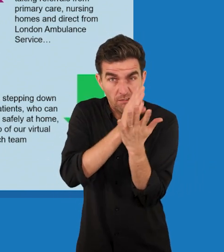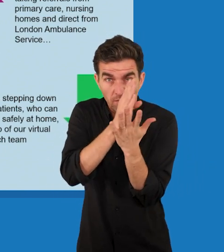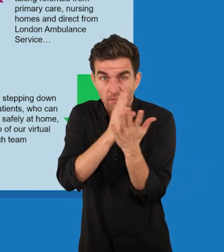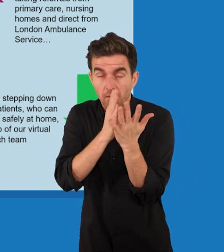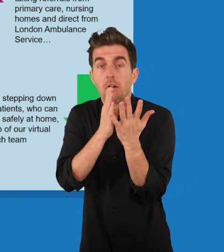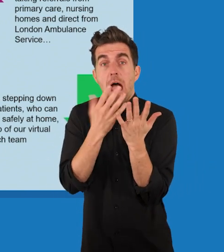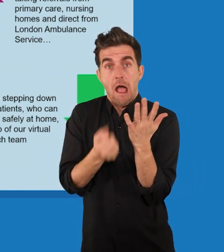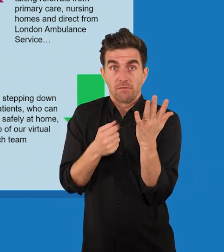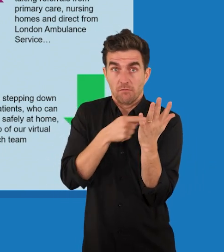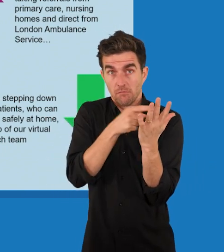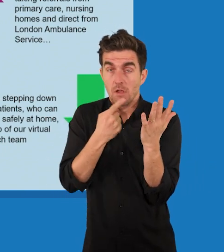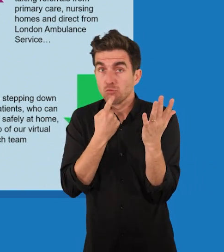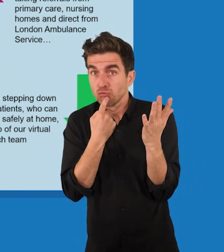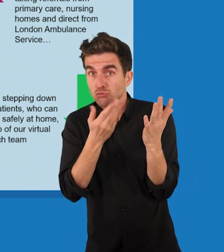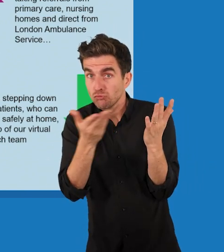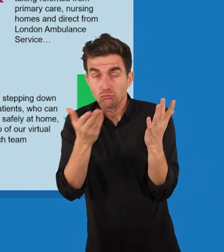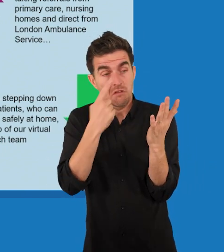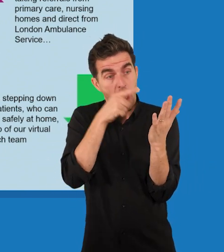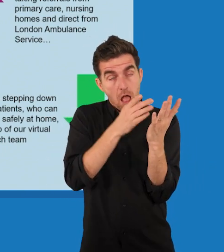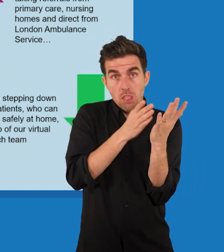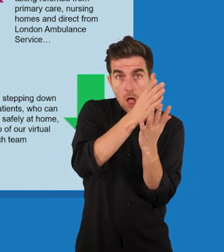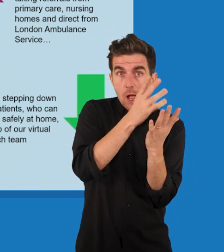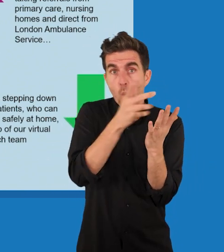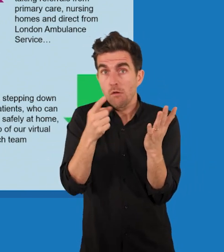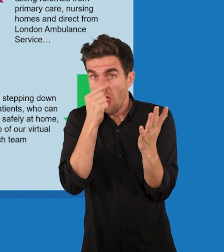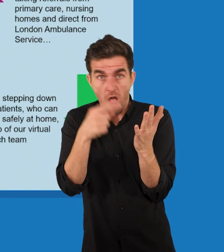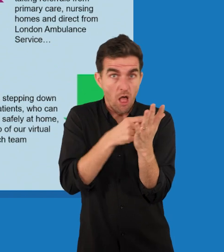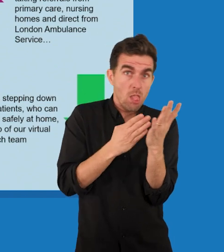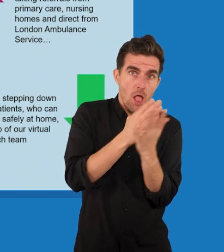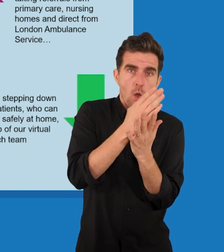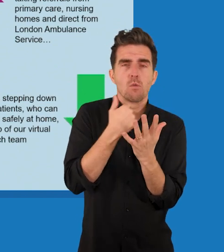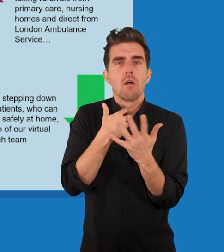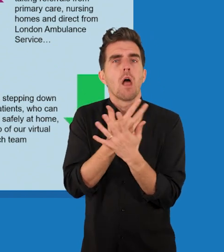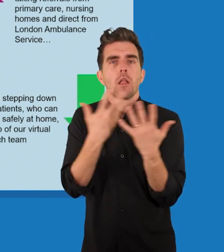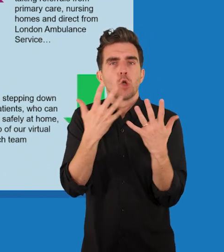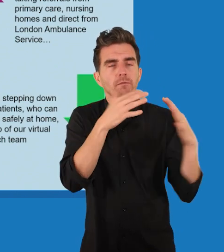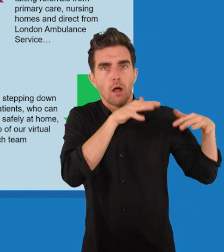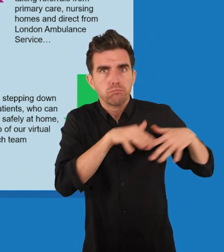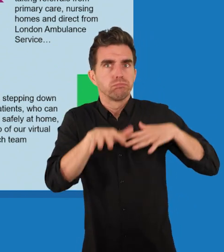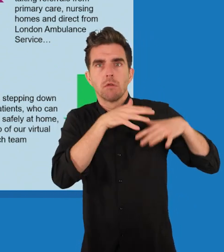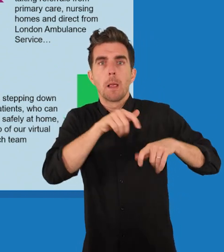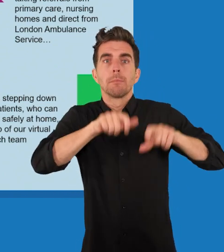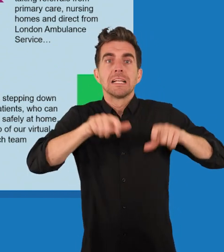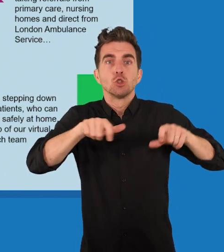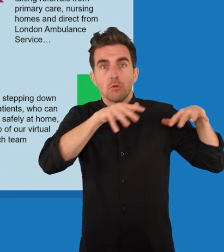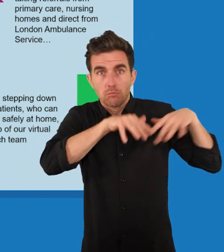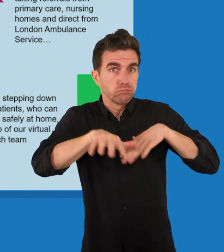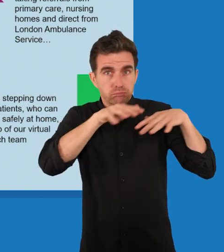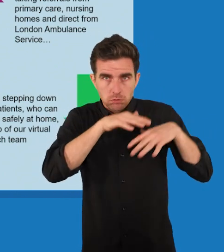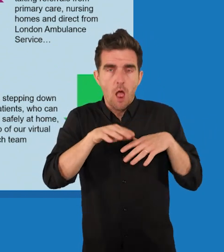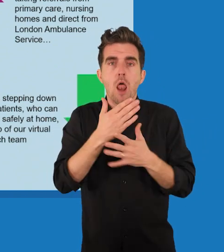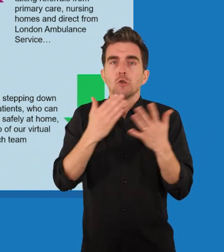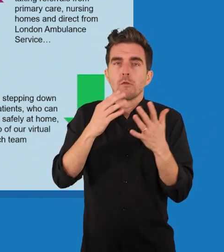have various pathways that we have. So we're doing lots of fluid